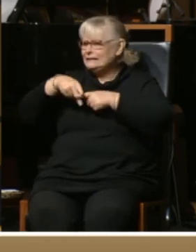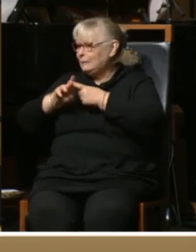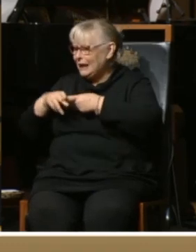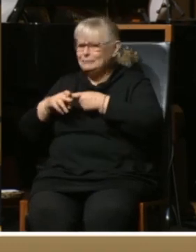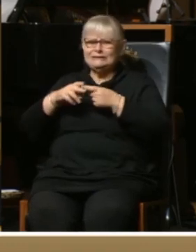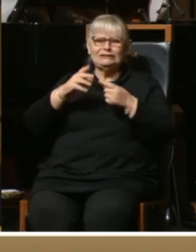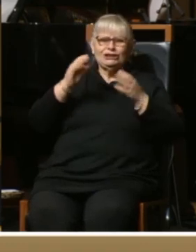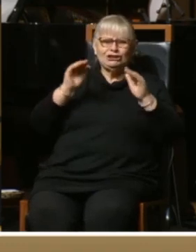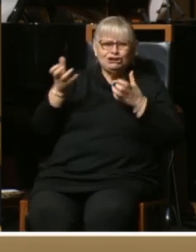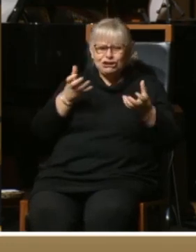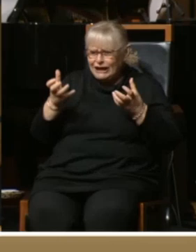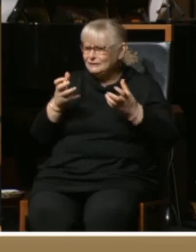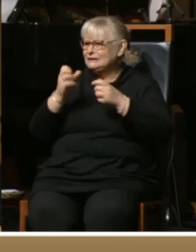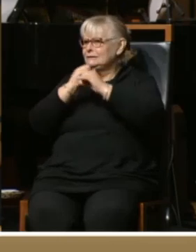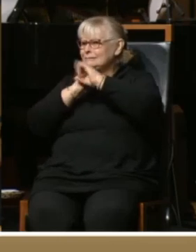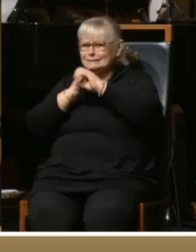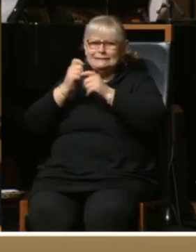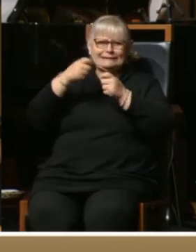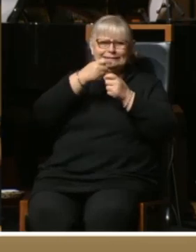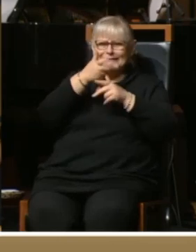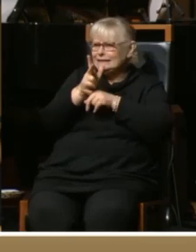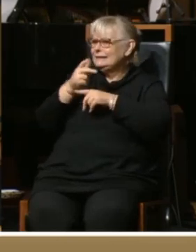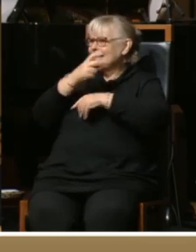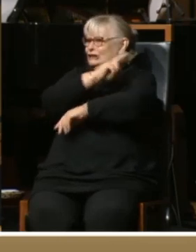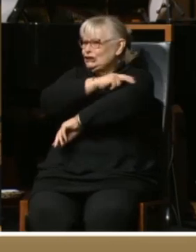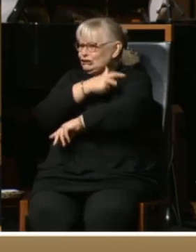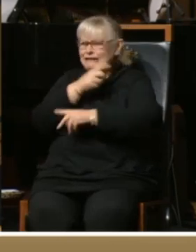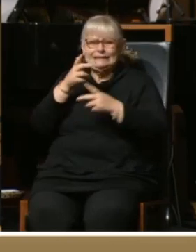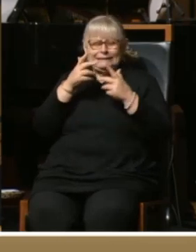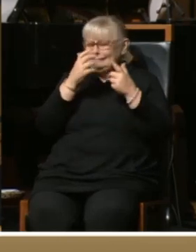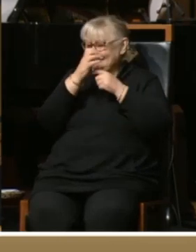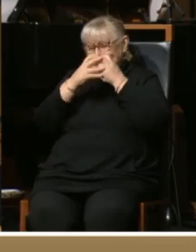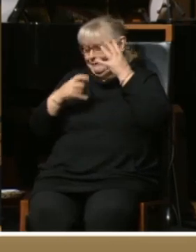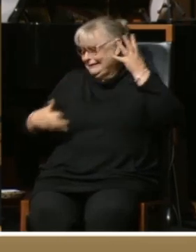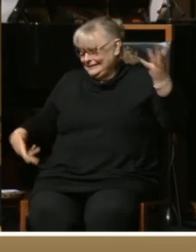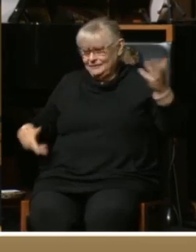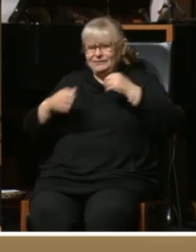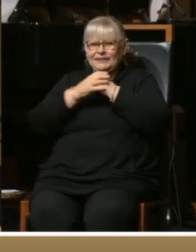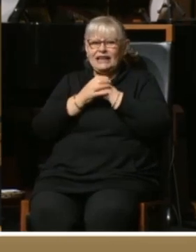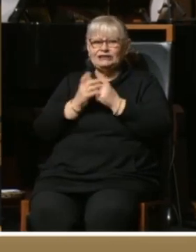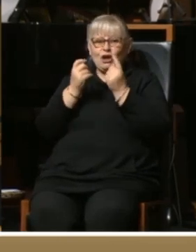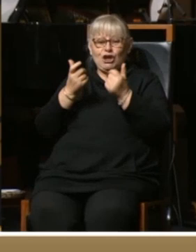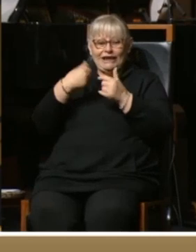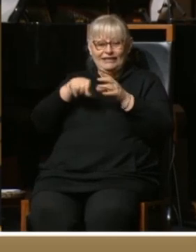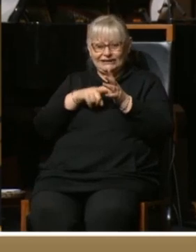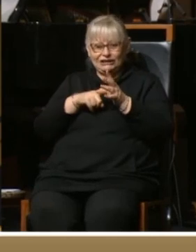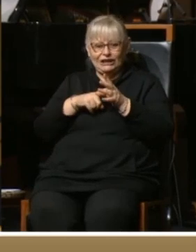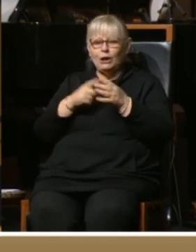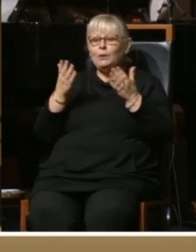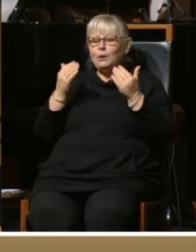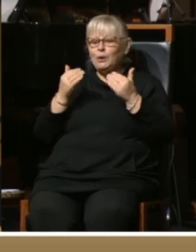stonemasons, broadcast experts, security, all just to name a few. And earlier this year, we welcomed the